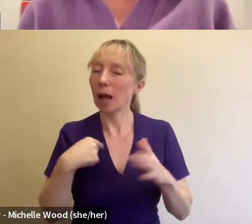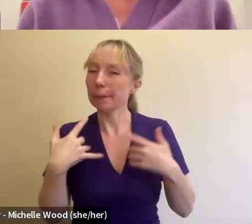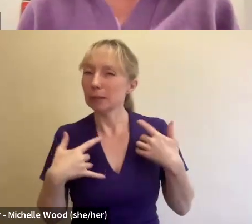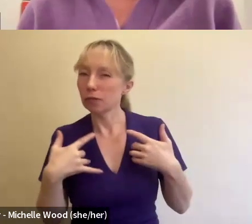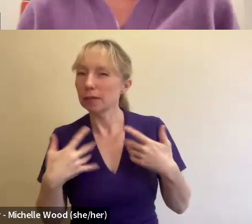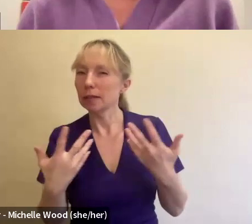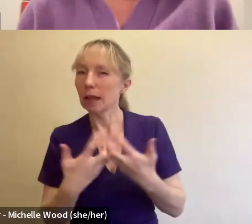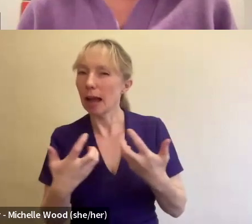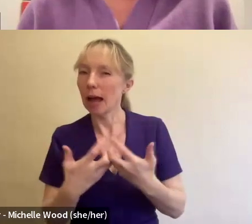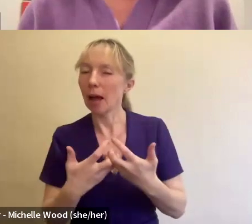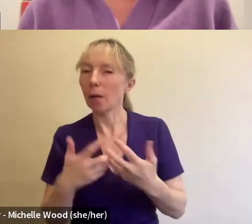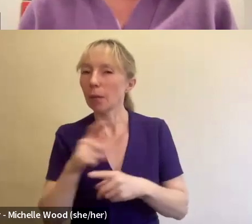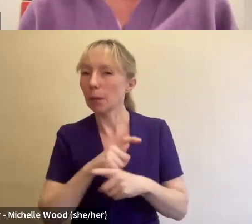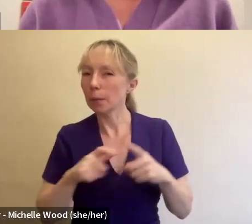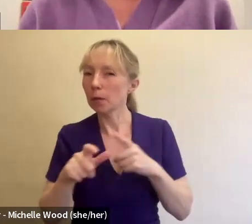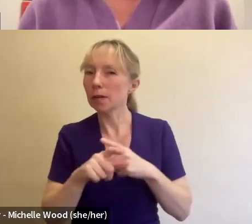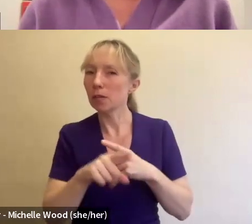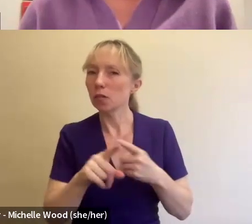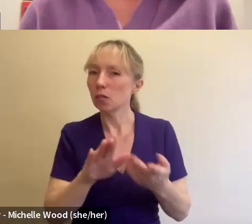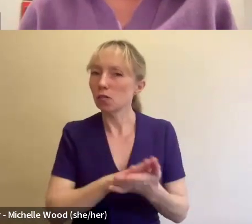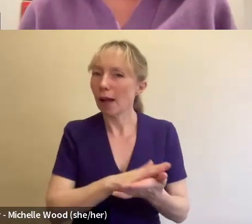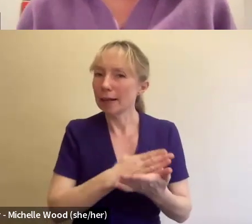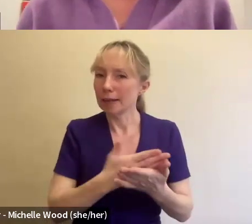how the communities you're translating out of